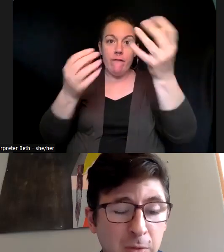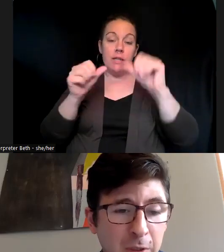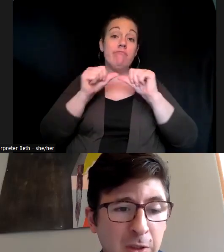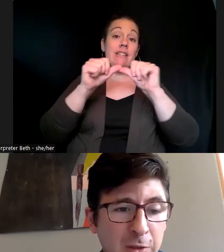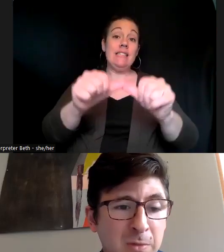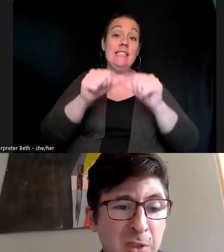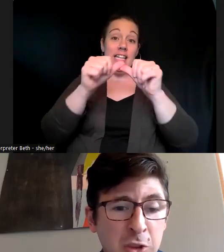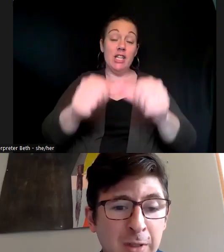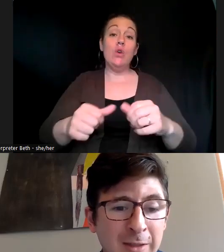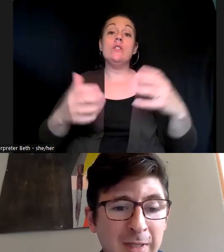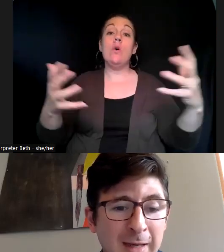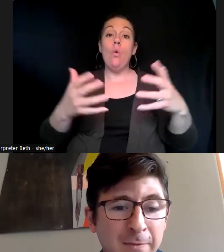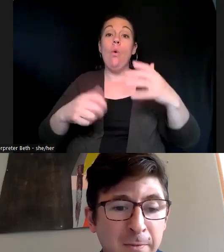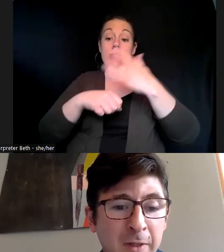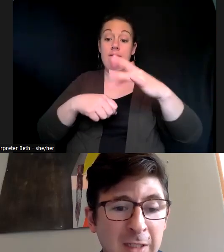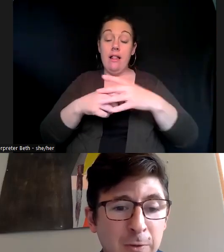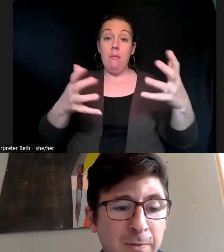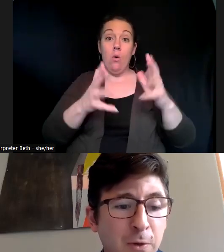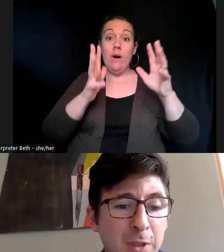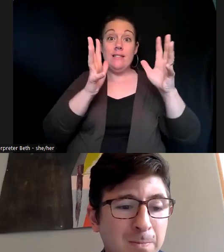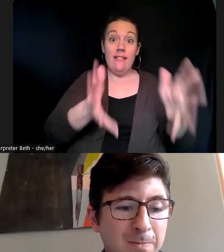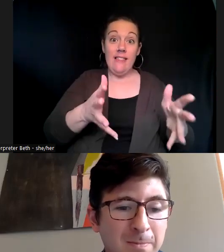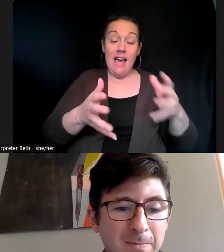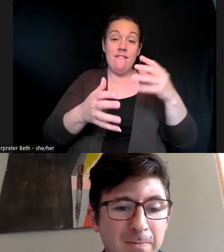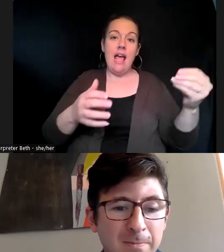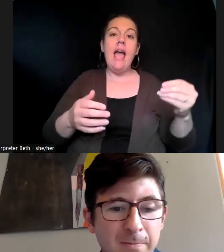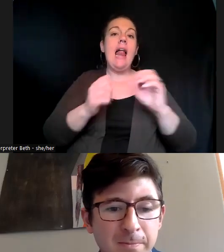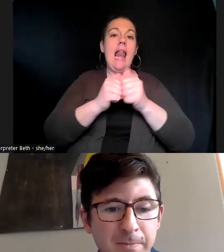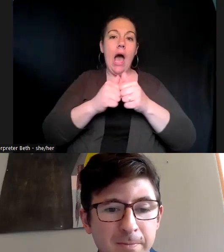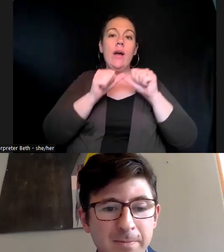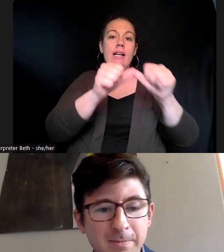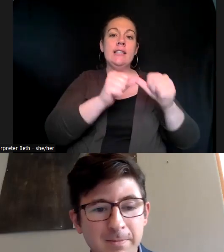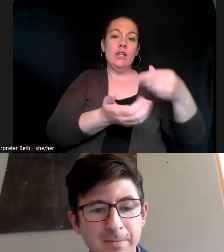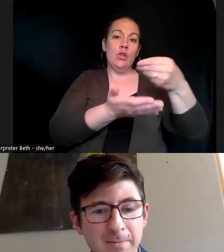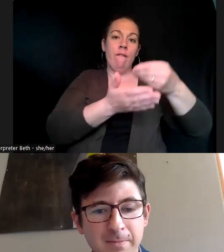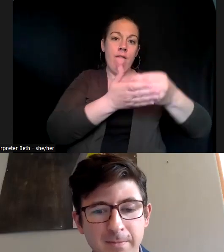really critical in ensuring that we have funding moving forward.